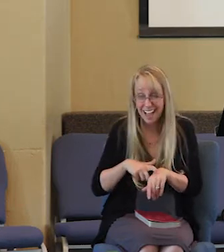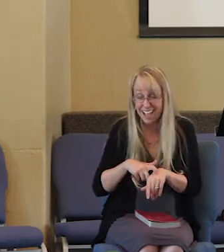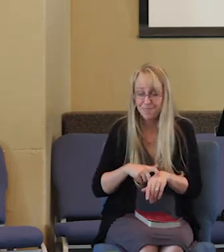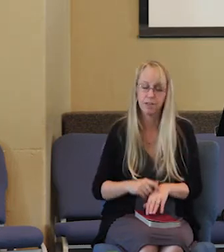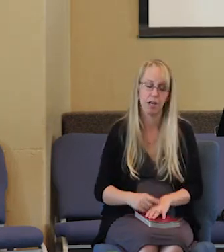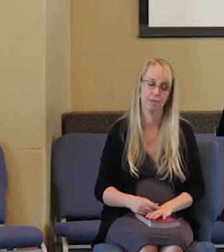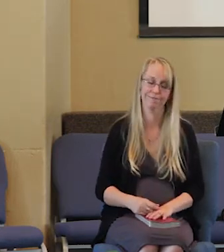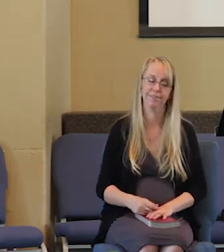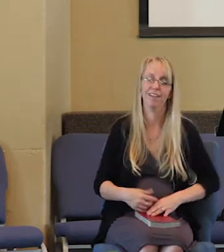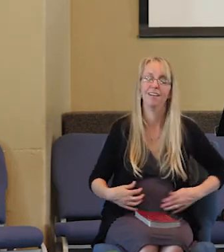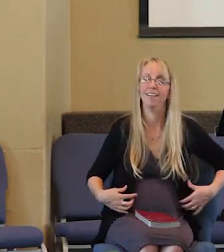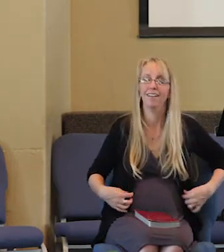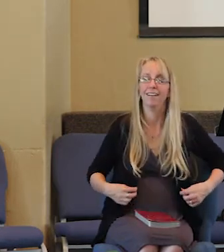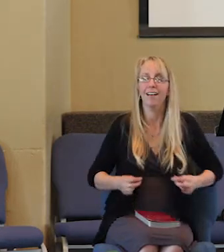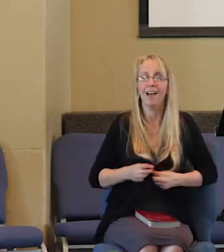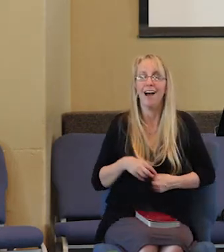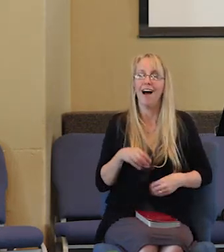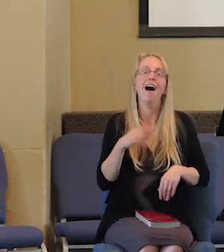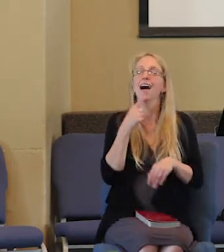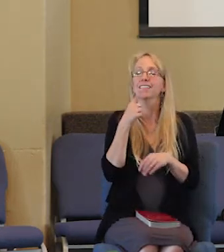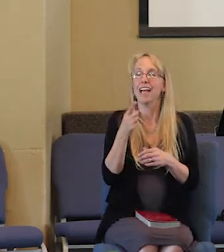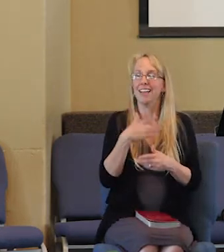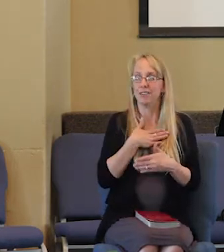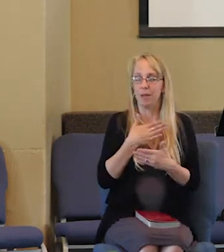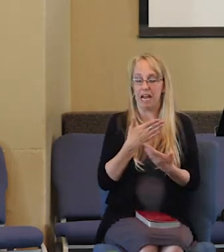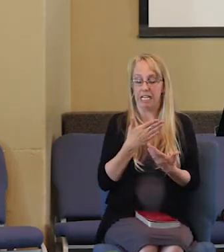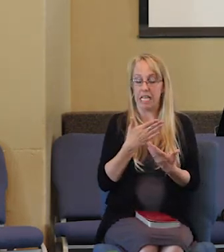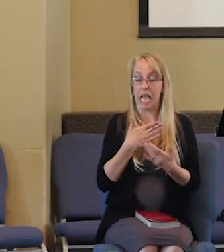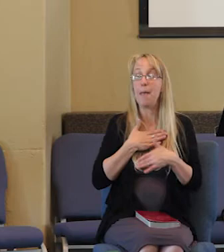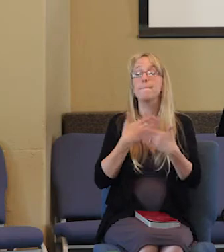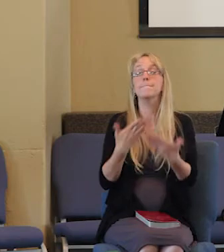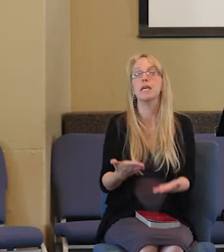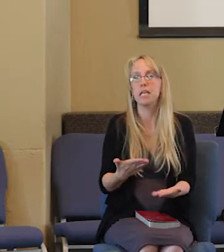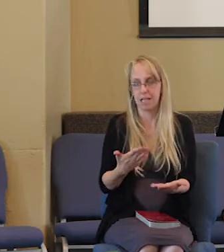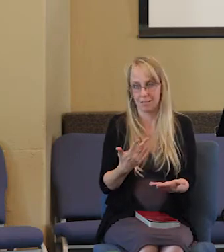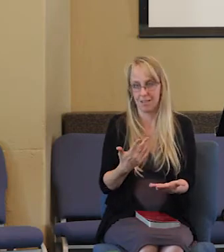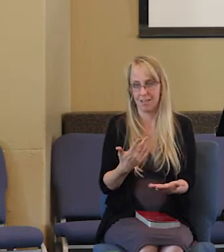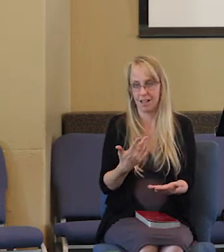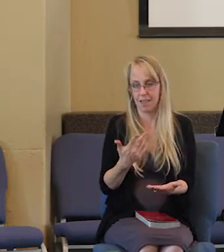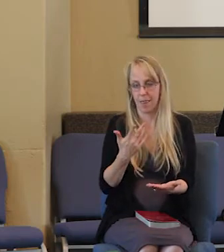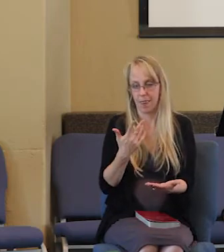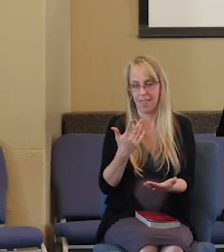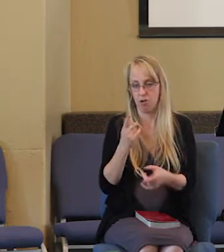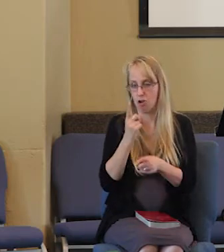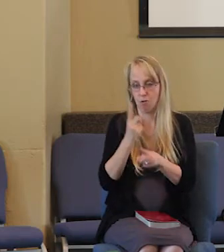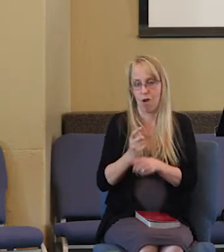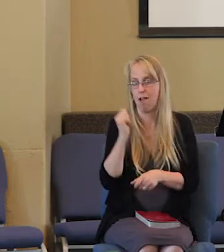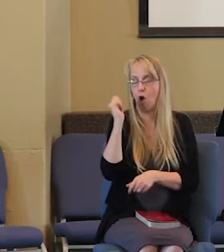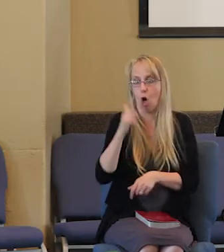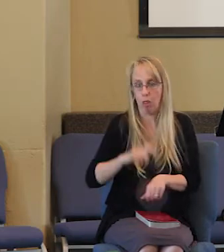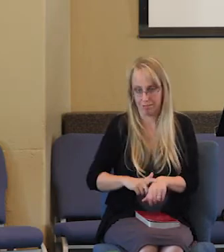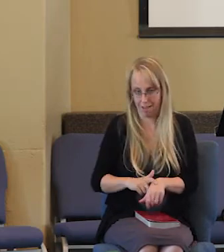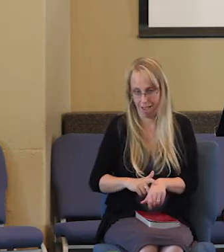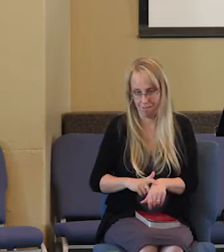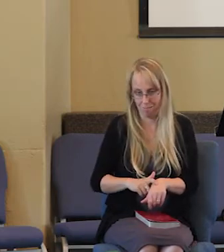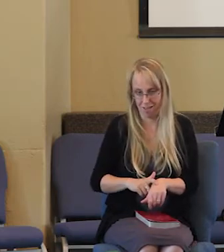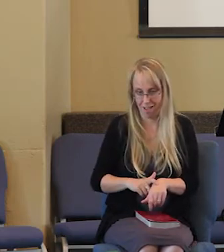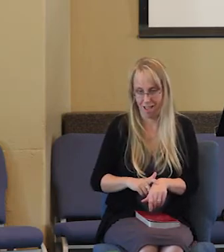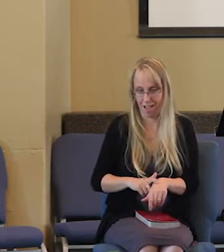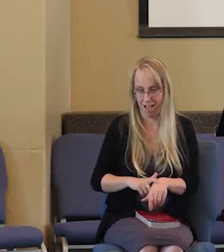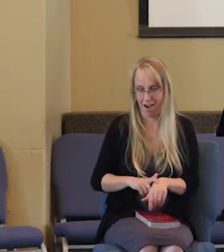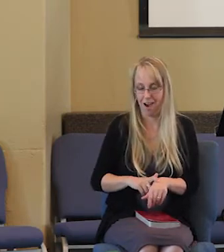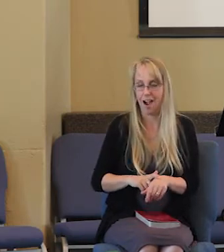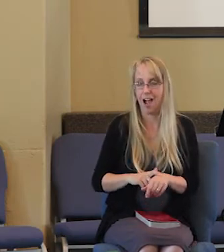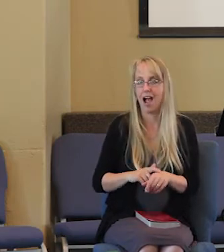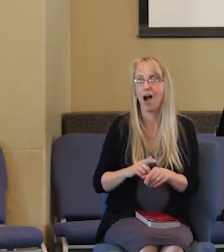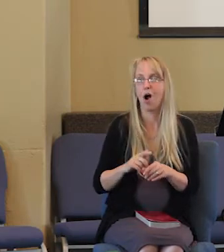experience. Admitting that we don't have it all together all the time pays dividends for our children, no